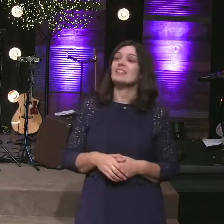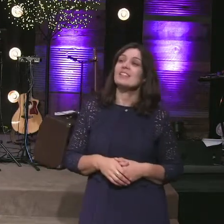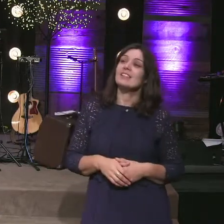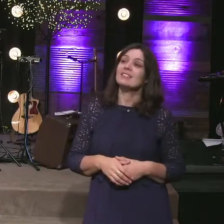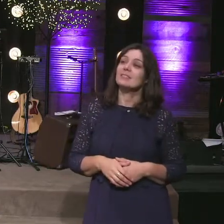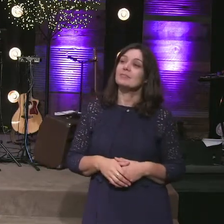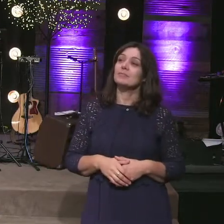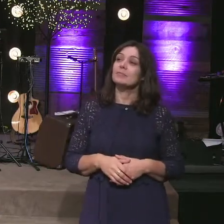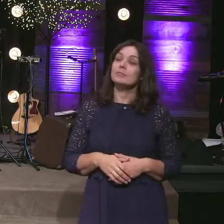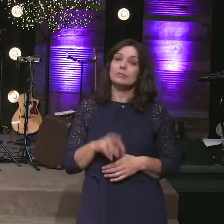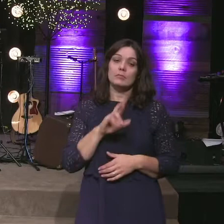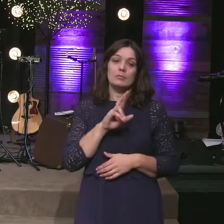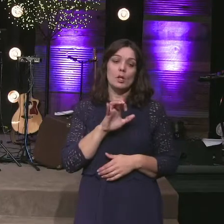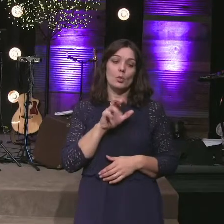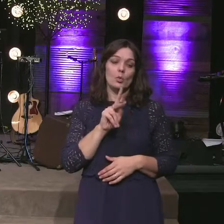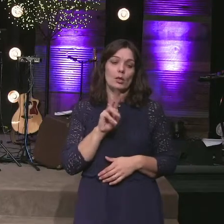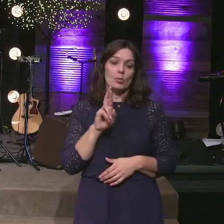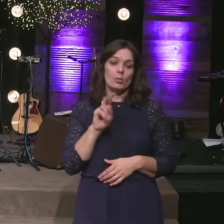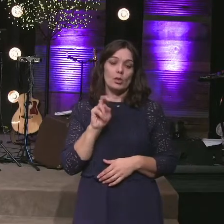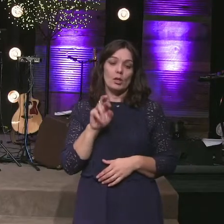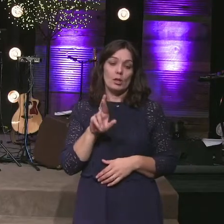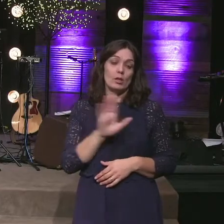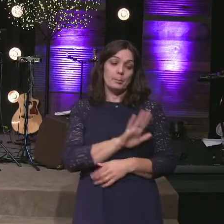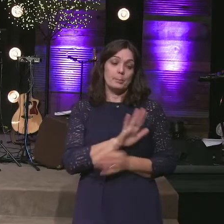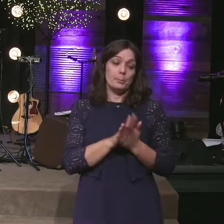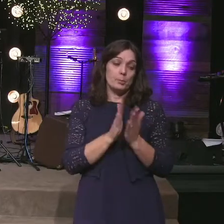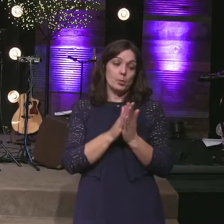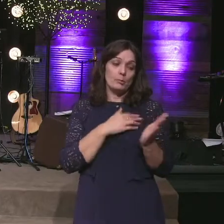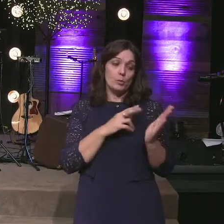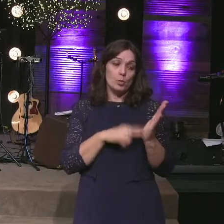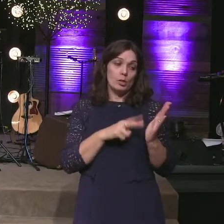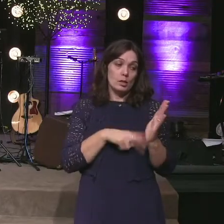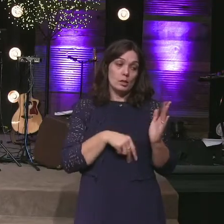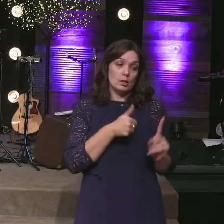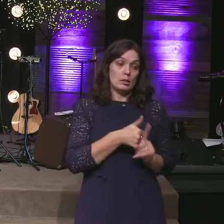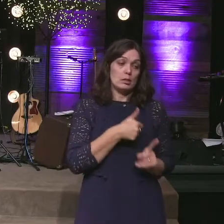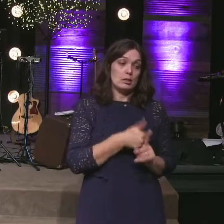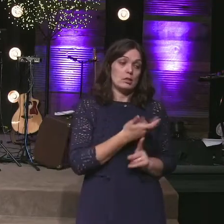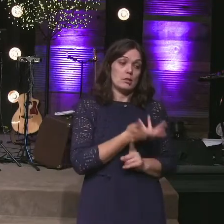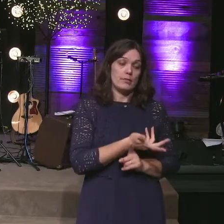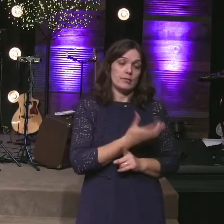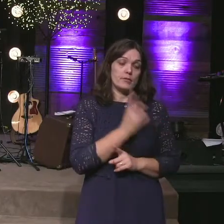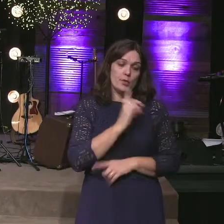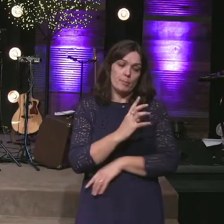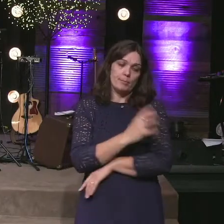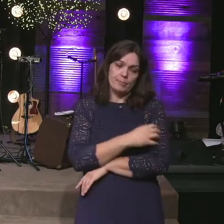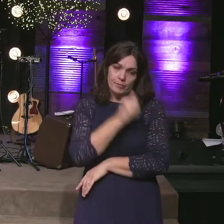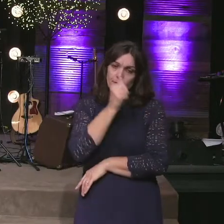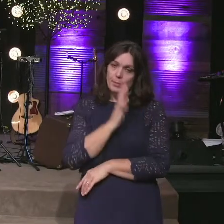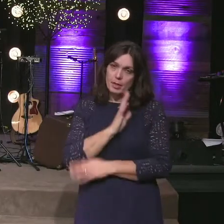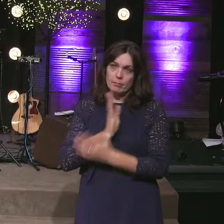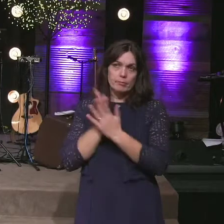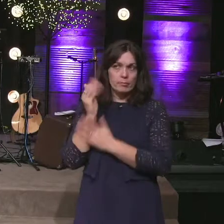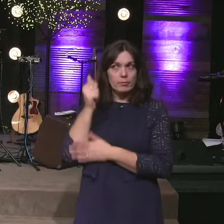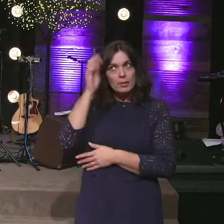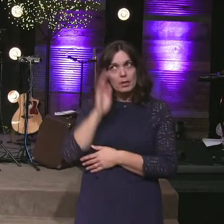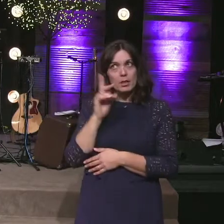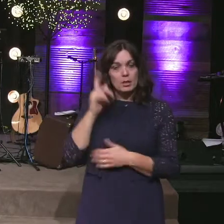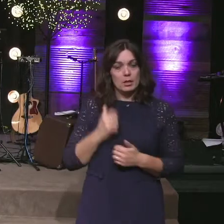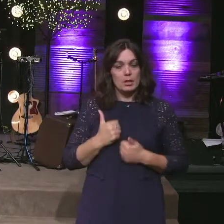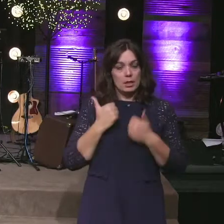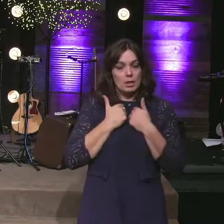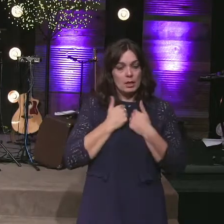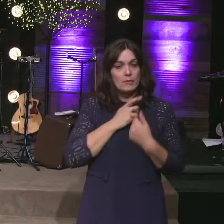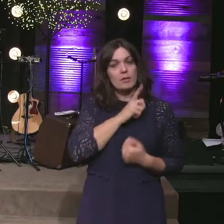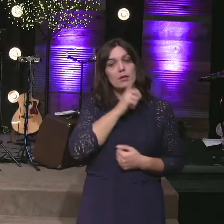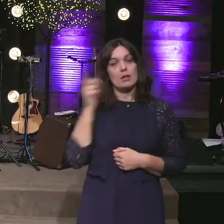Rick Renner, I'm reading a book right now, and he is a powerful man of God. He lives in the former